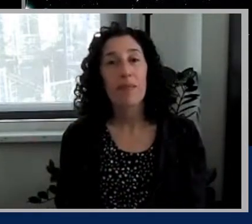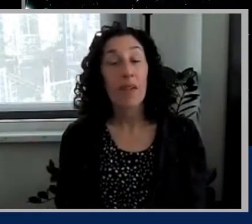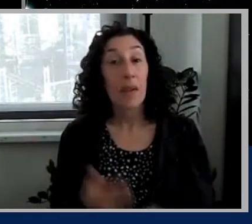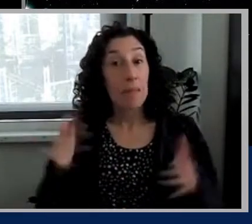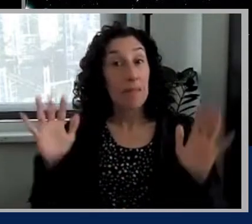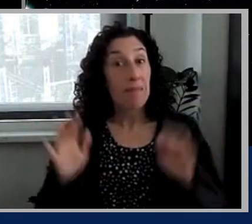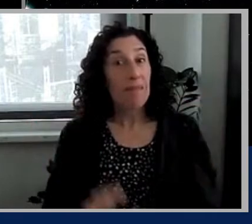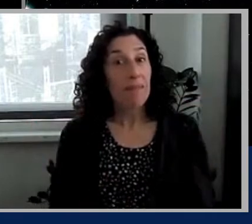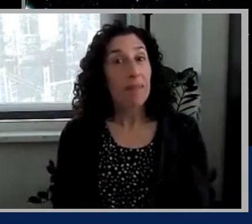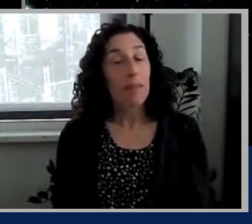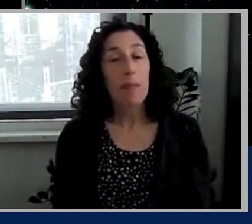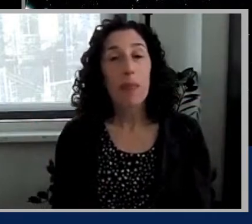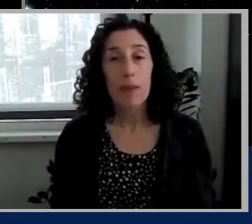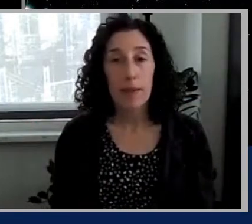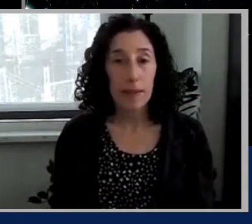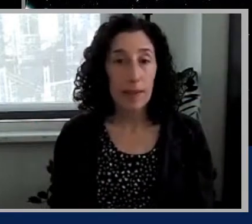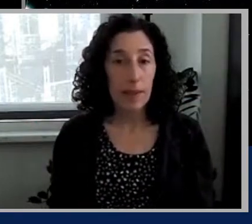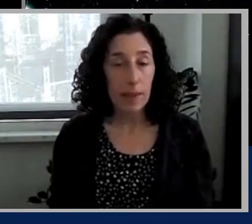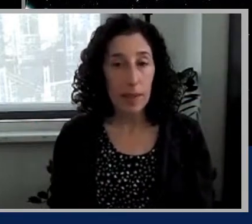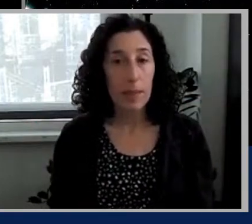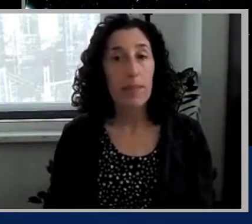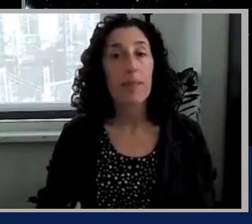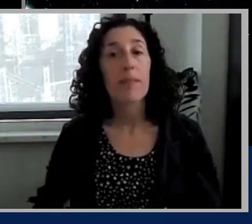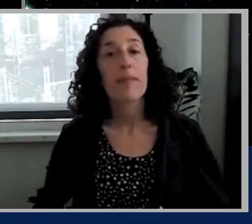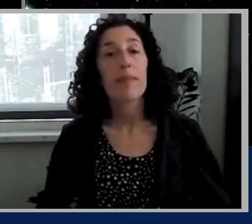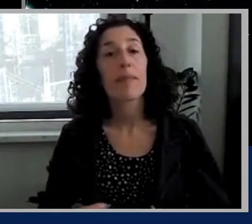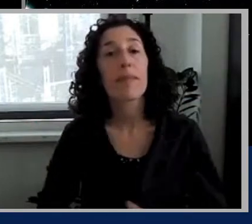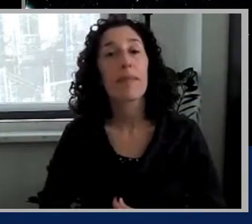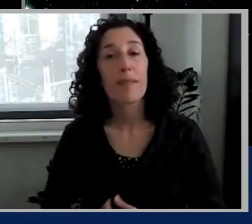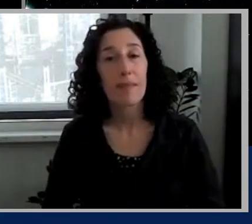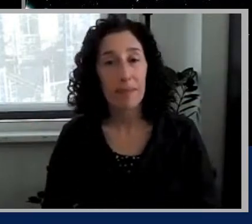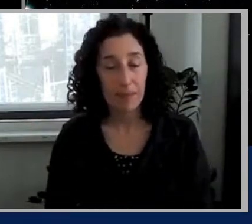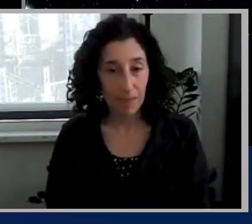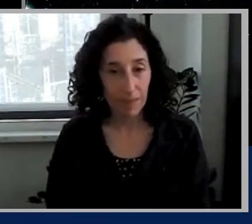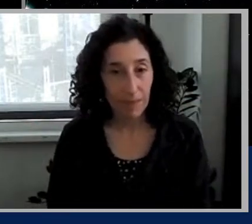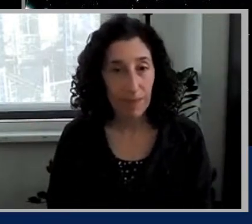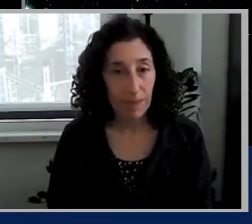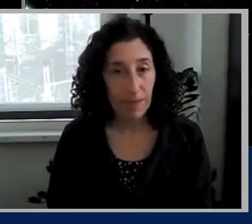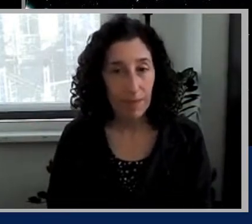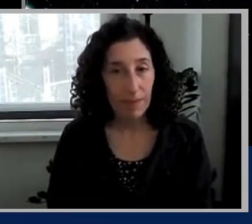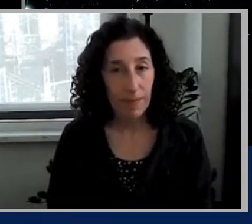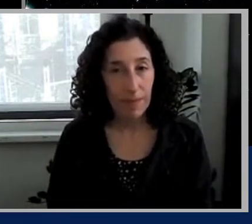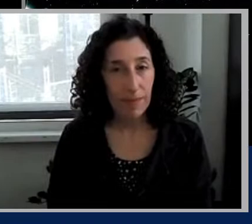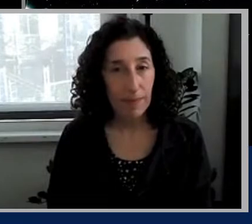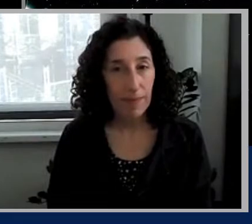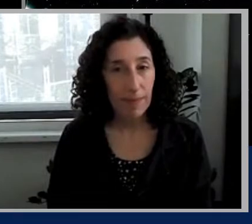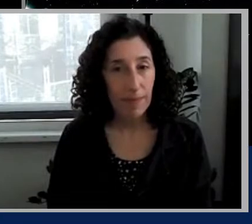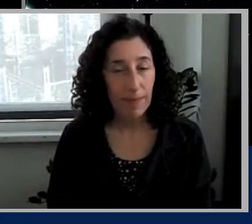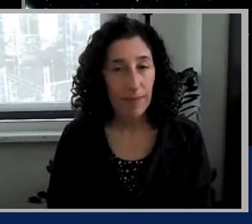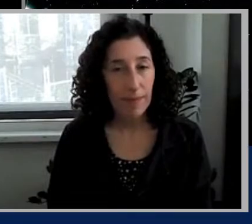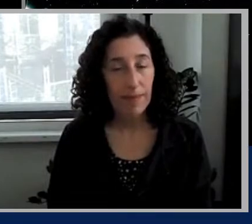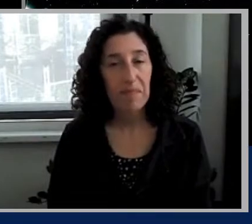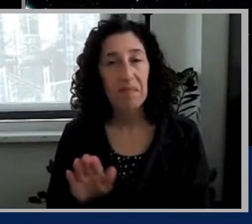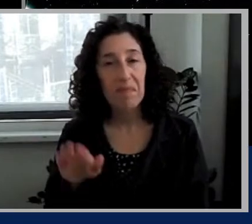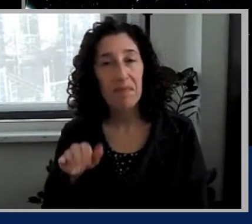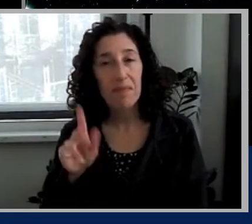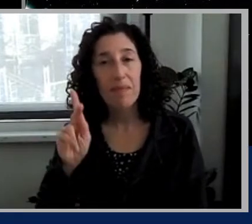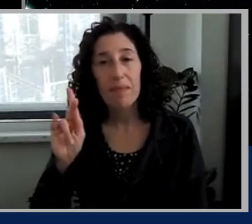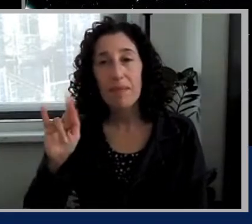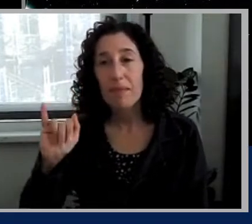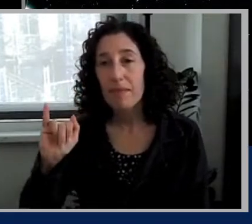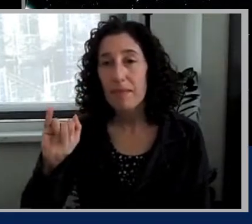this, I'm realizing just for clarification, since I know that you did the 3D printing with a mathematical model,